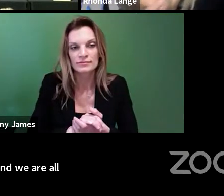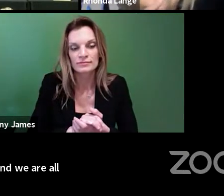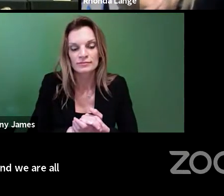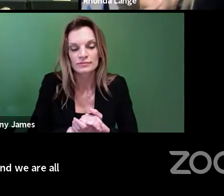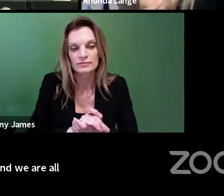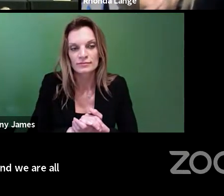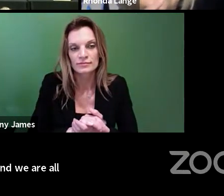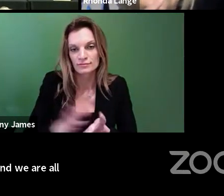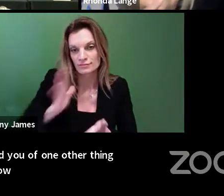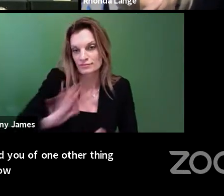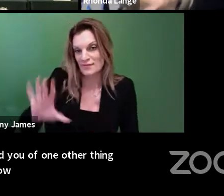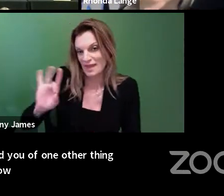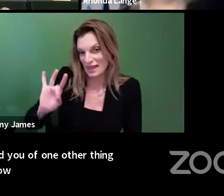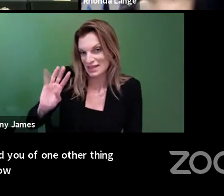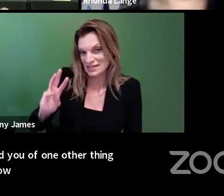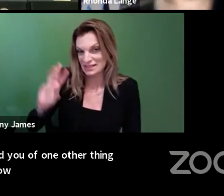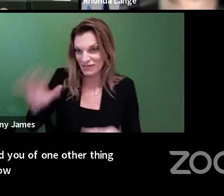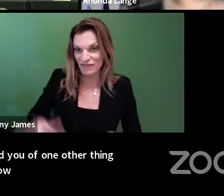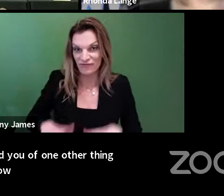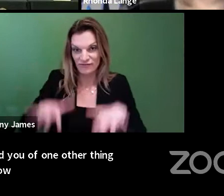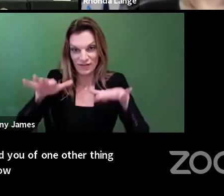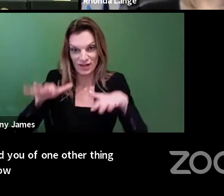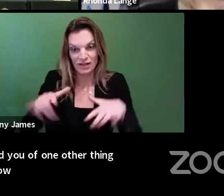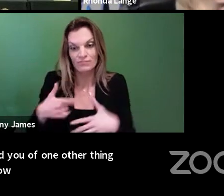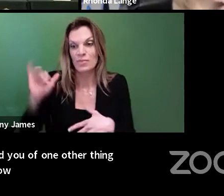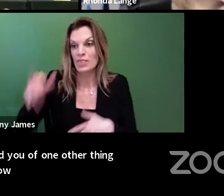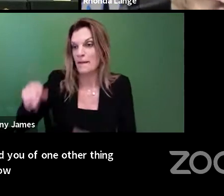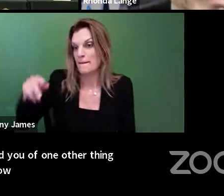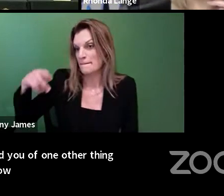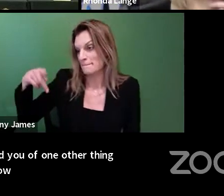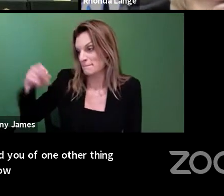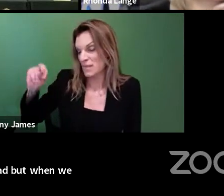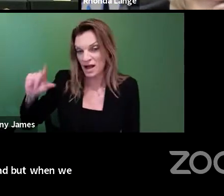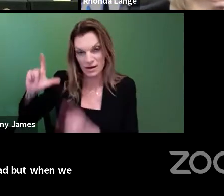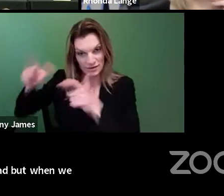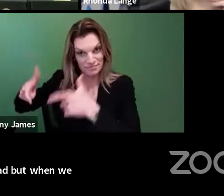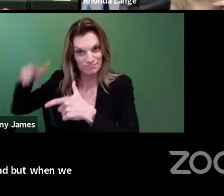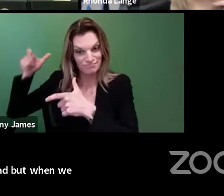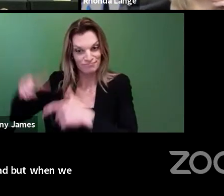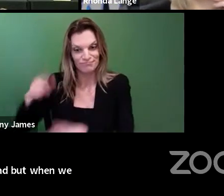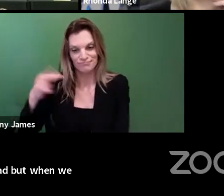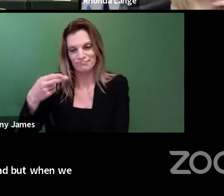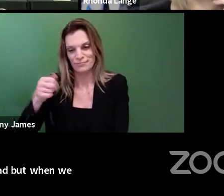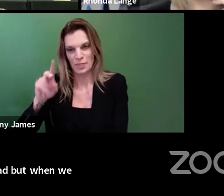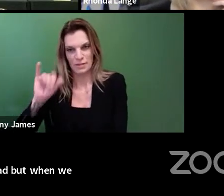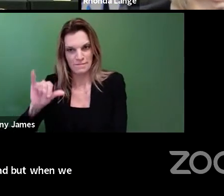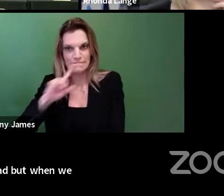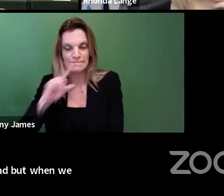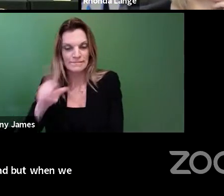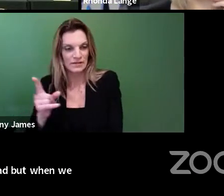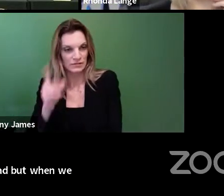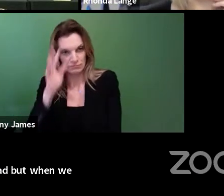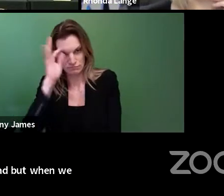flood back in 86, we almost lost Hardy Pond. Hardy Pond is the largest earthen